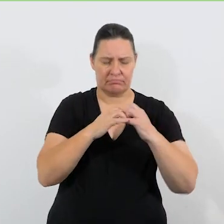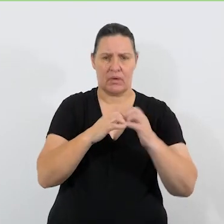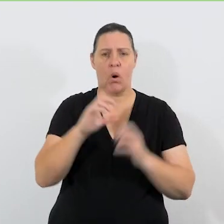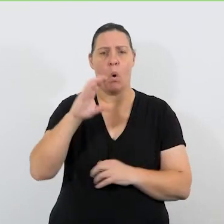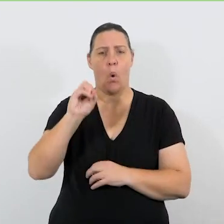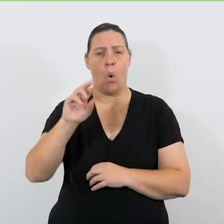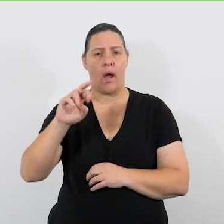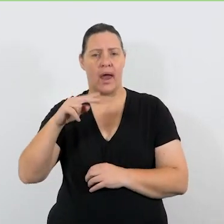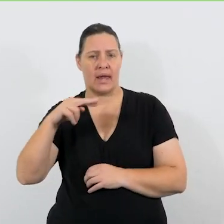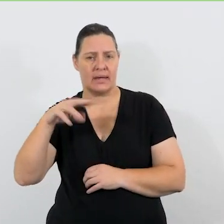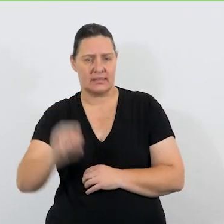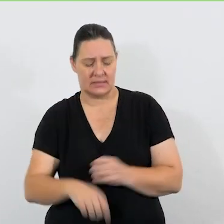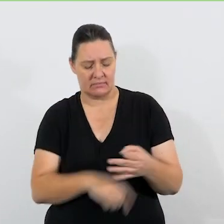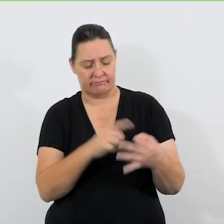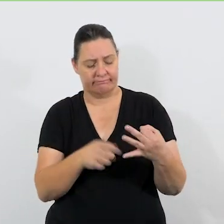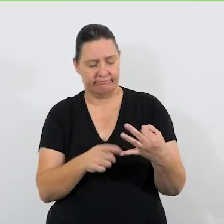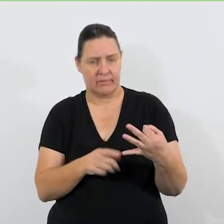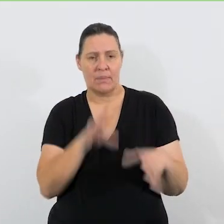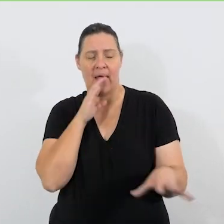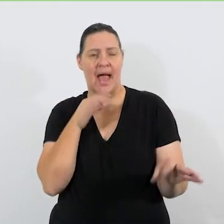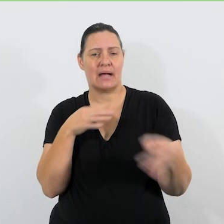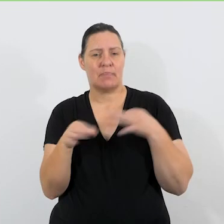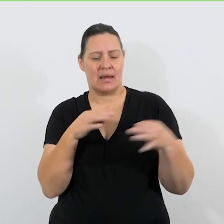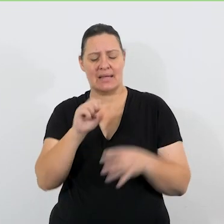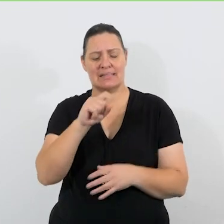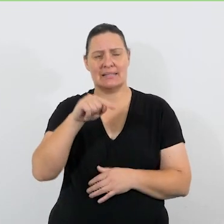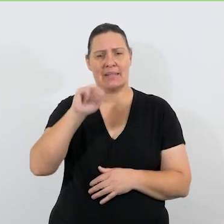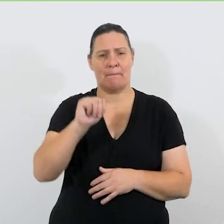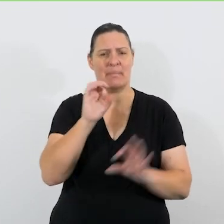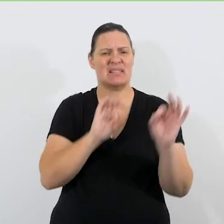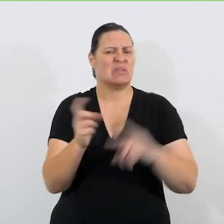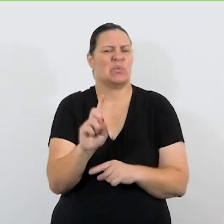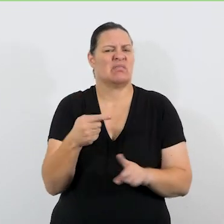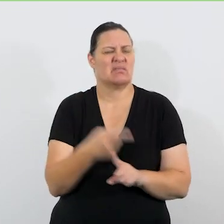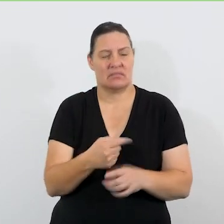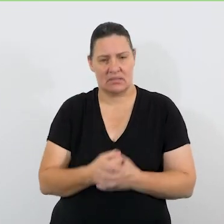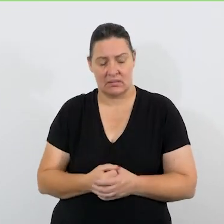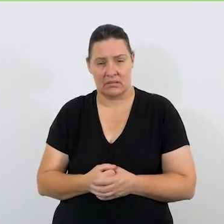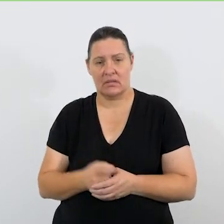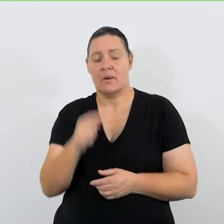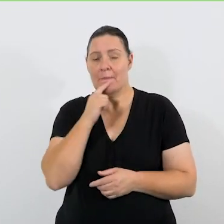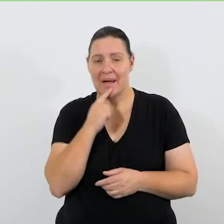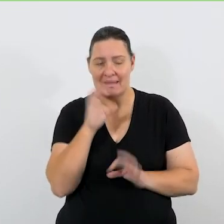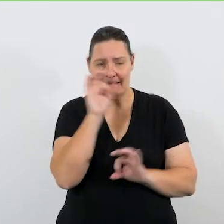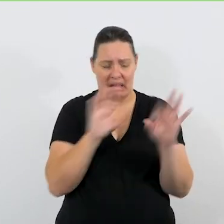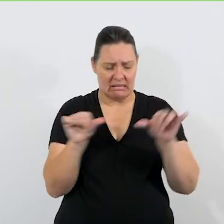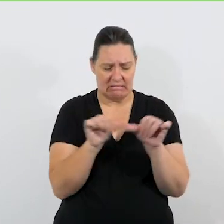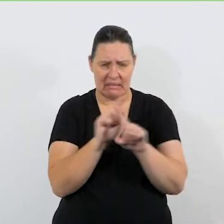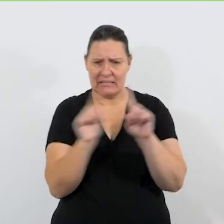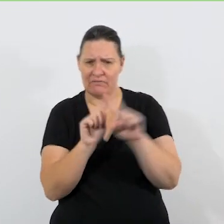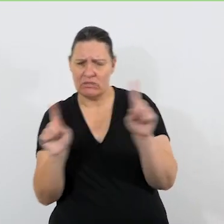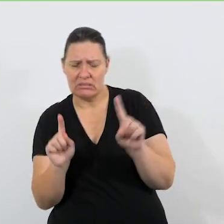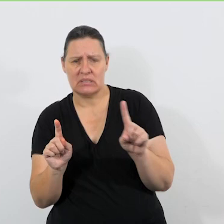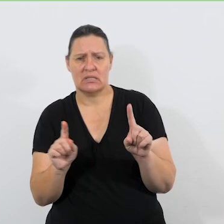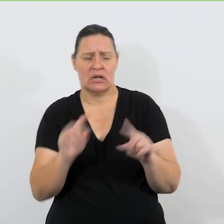organs. You should also be able to explain what are stem cells, explain why cells come in different sizes